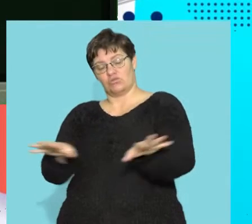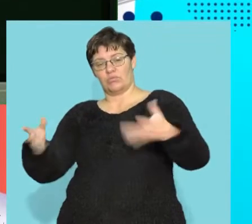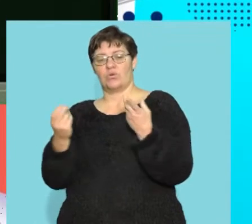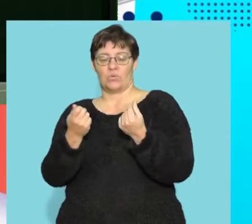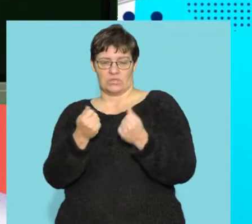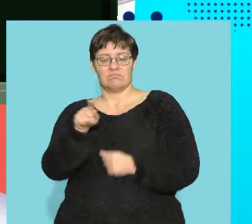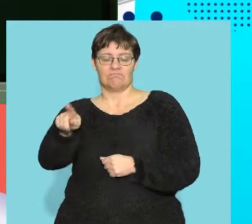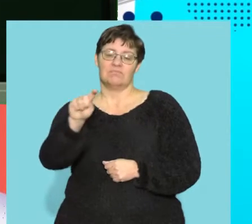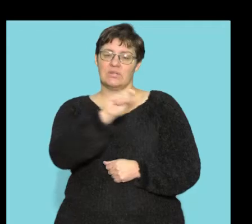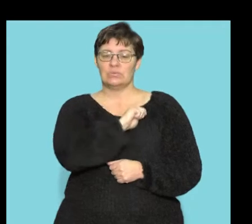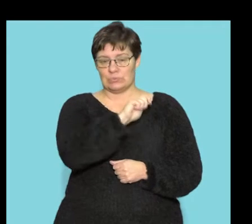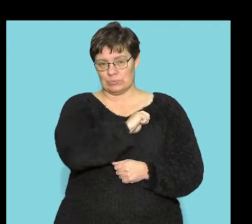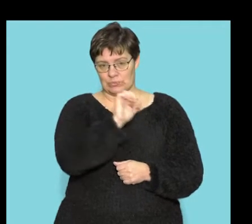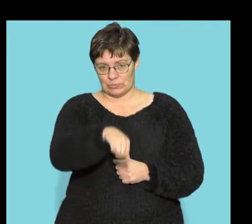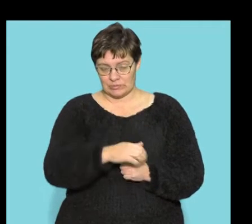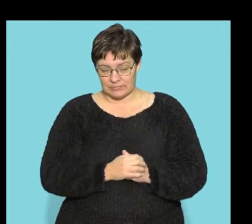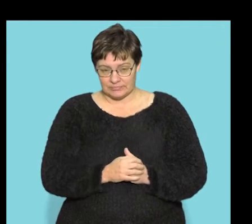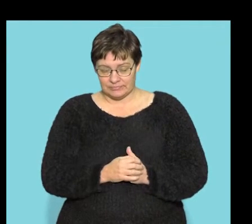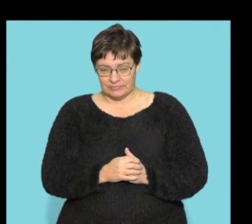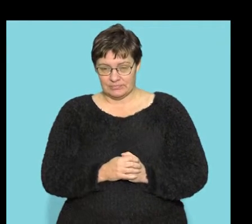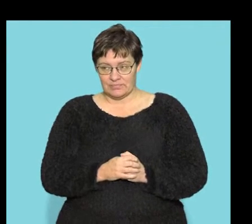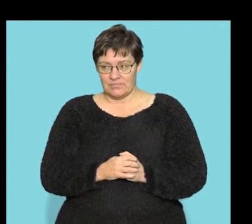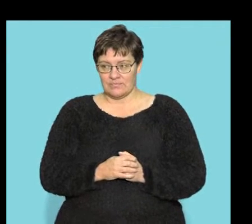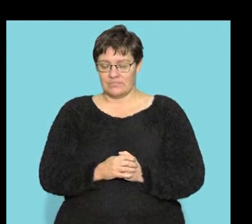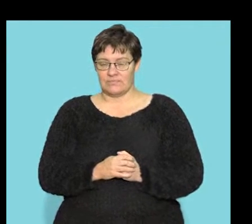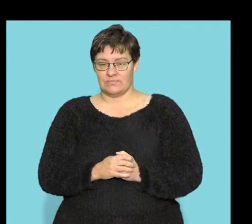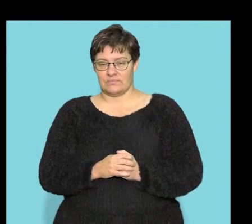So obviously this one will be true.